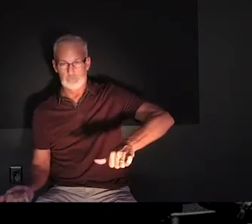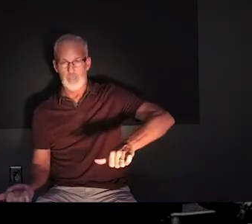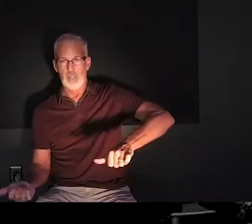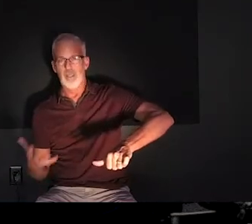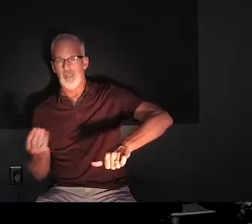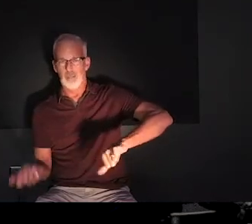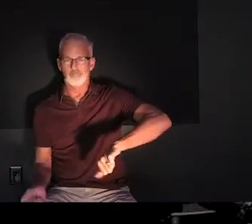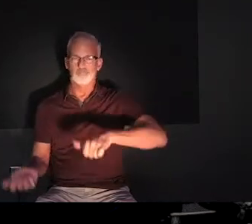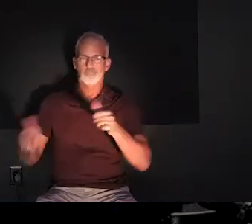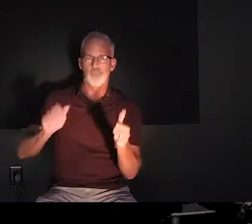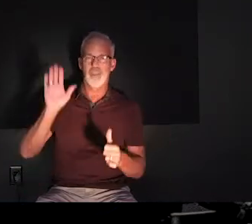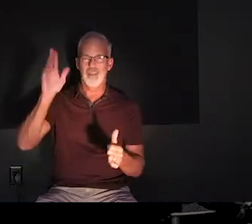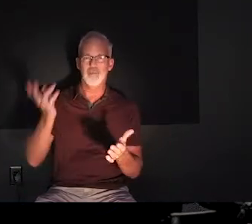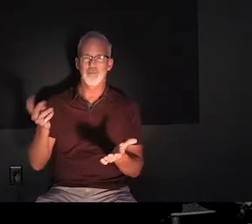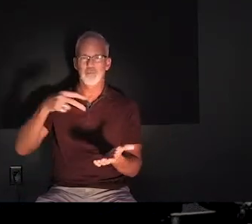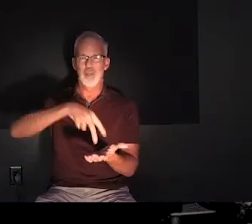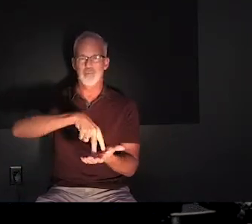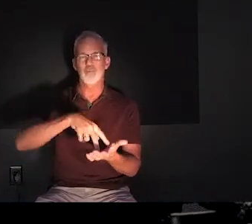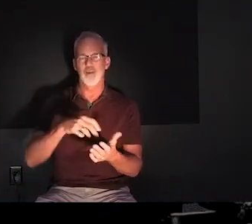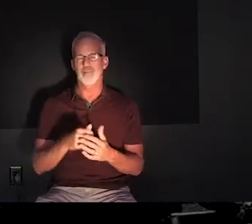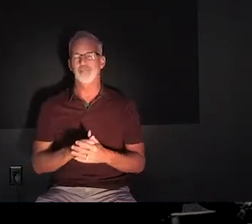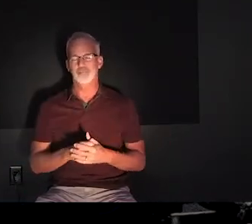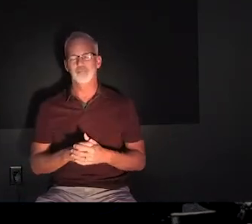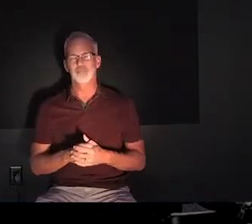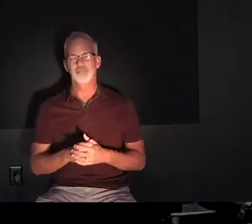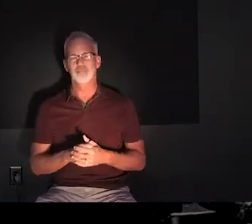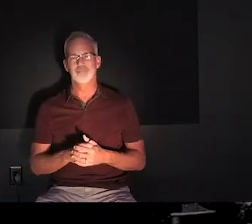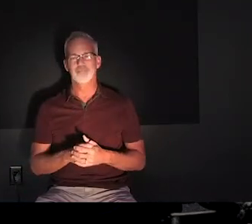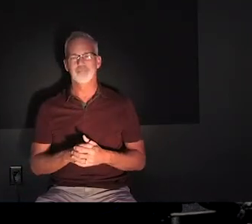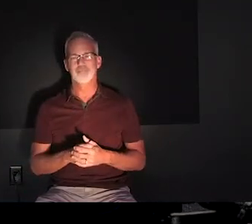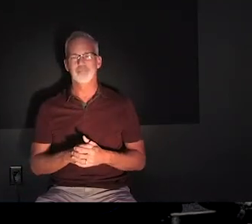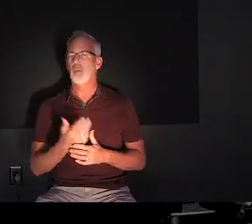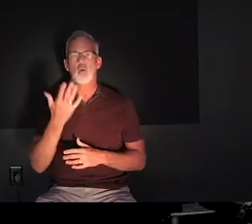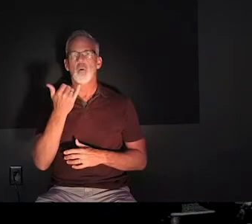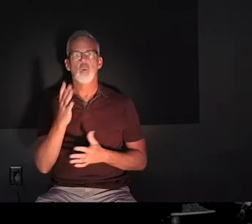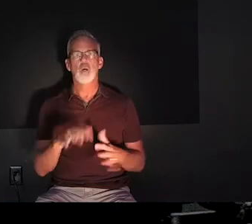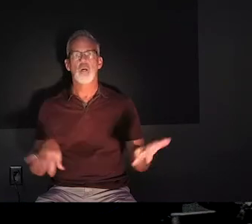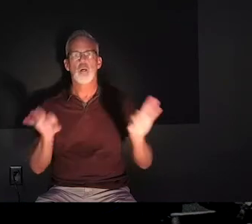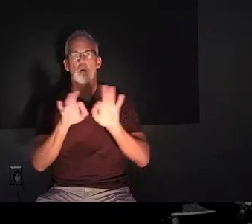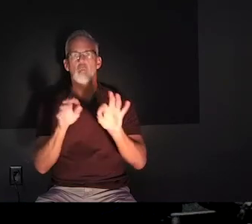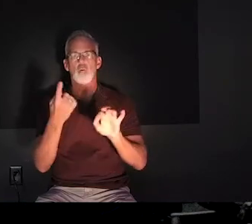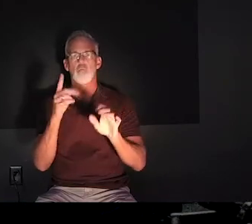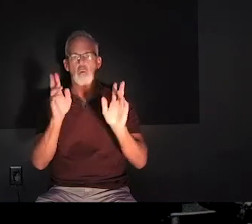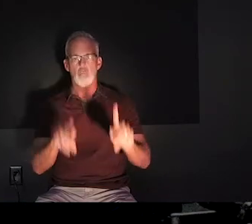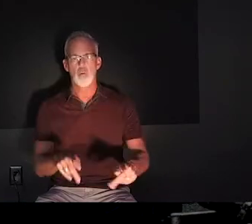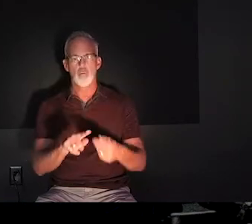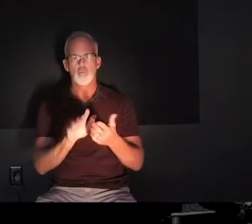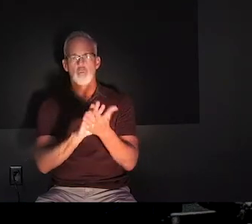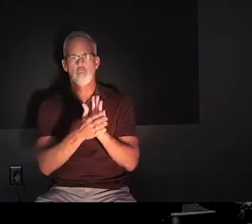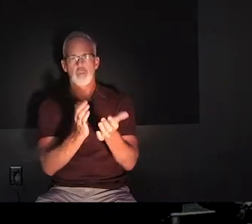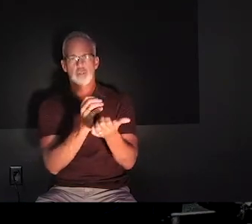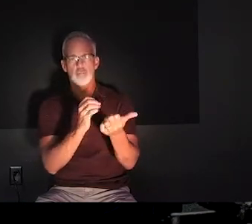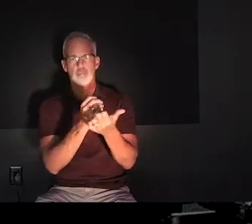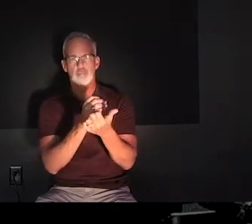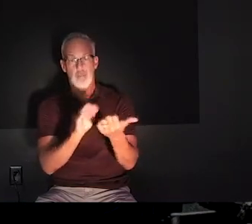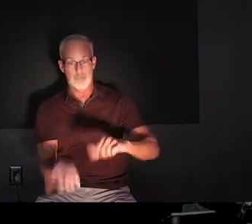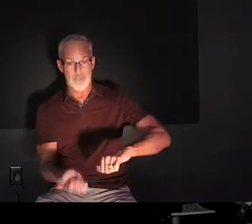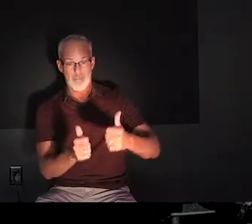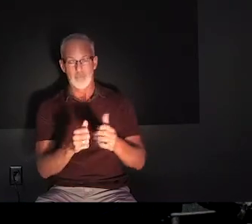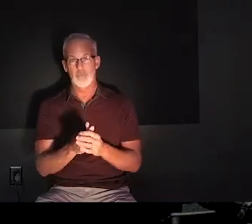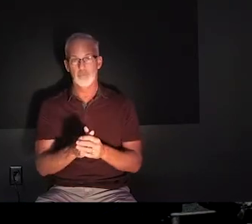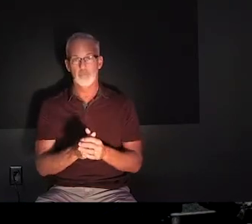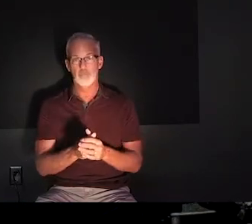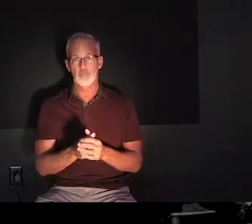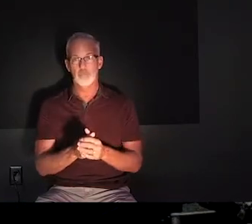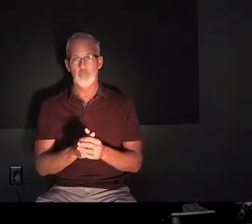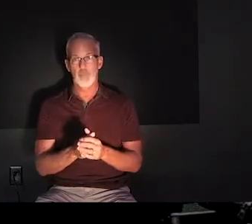we are identifying the resurrection of Jesus Christ. Why is somebody baptized? We are baptized